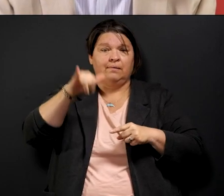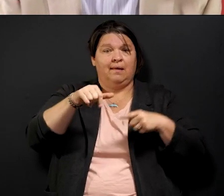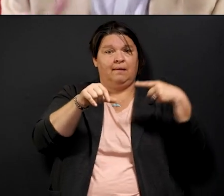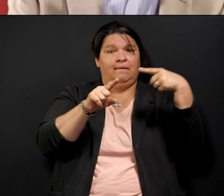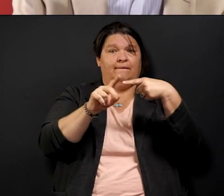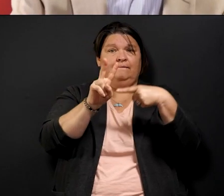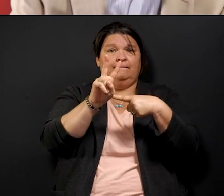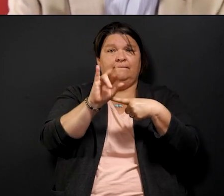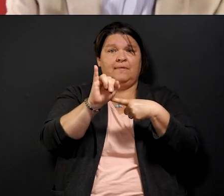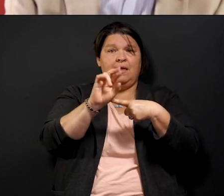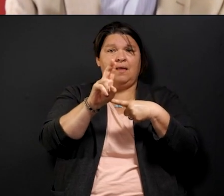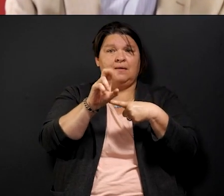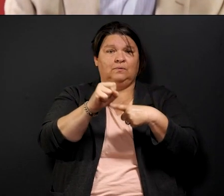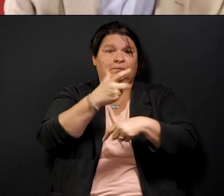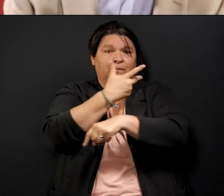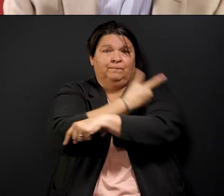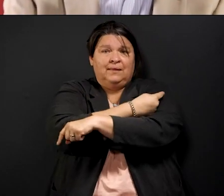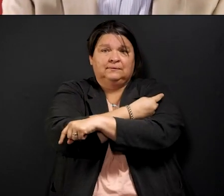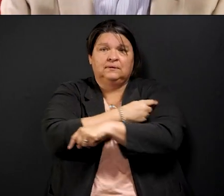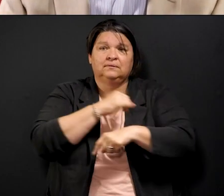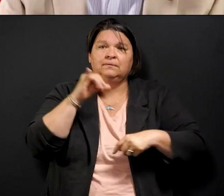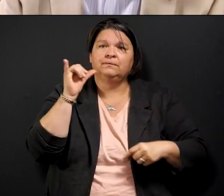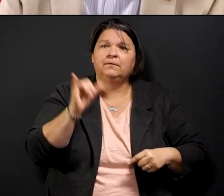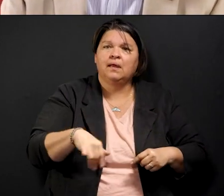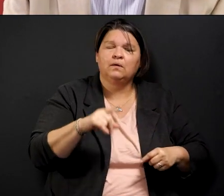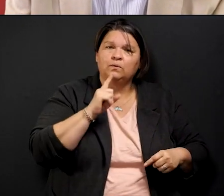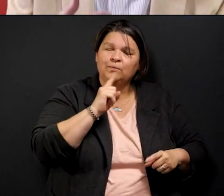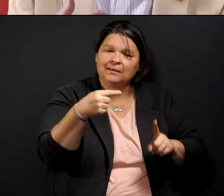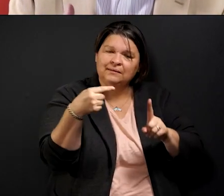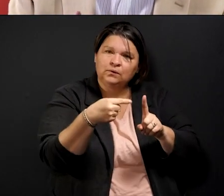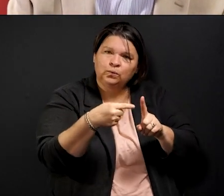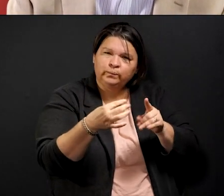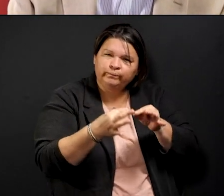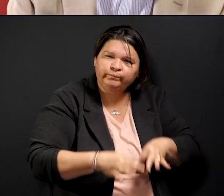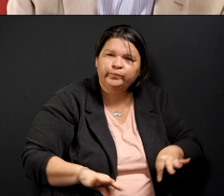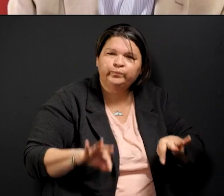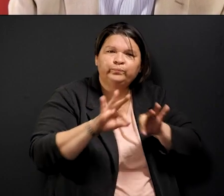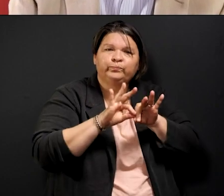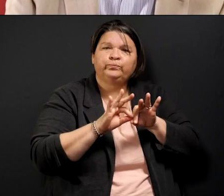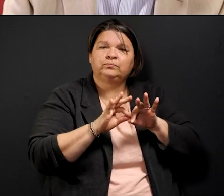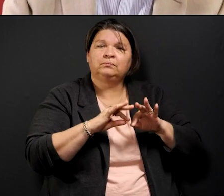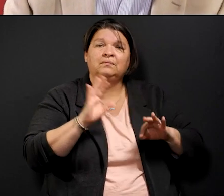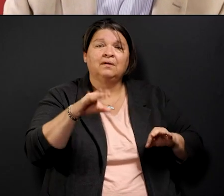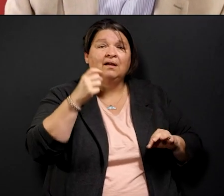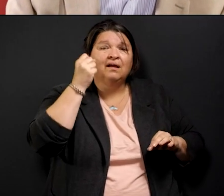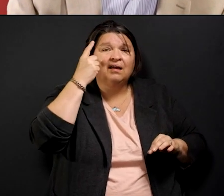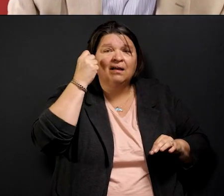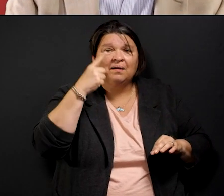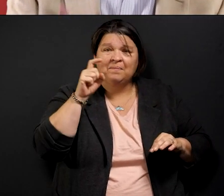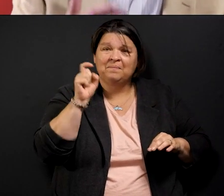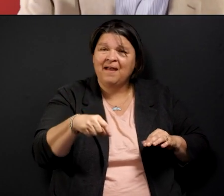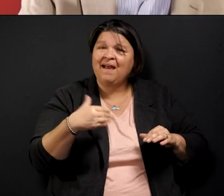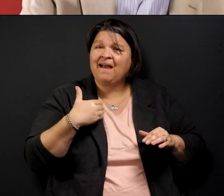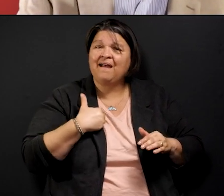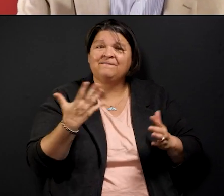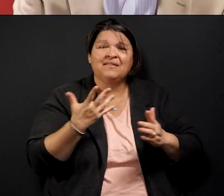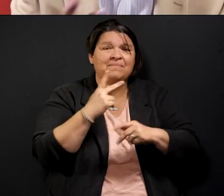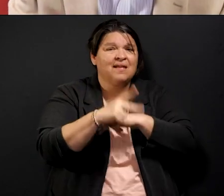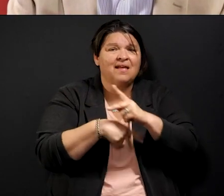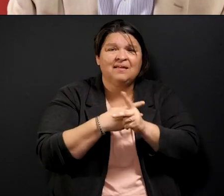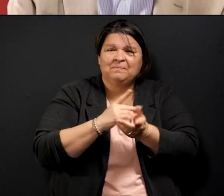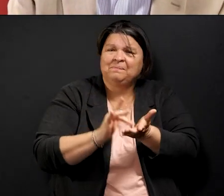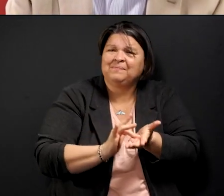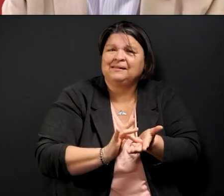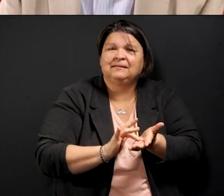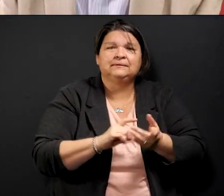treat this, at least mitigate some of this, right. Essential part. If we can get something in the hopper, something in our holster that makes this work,